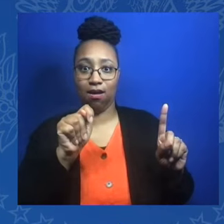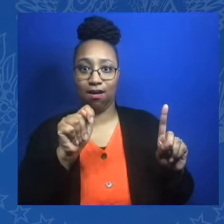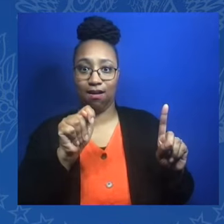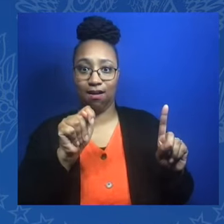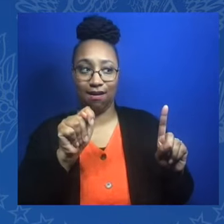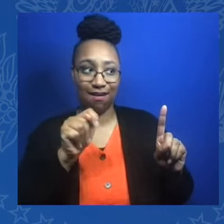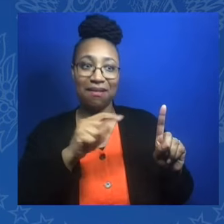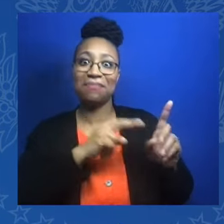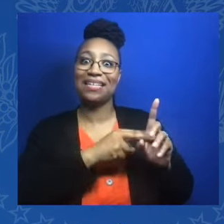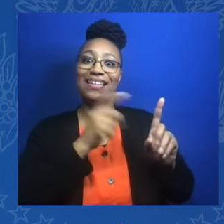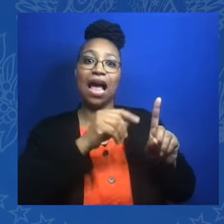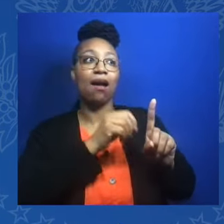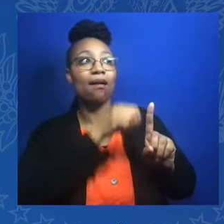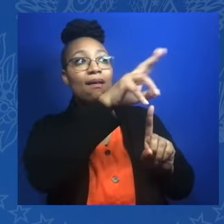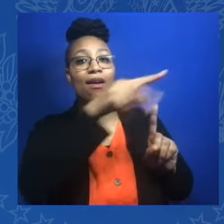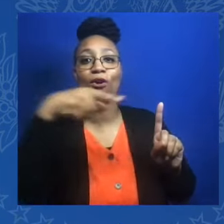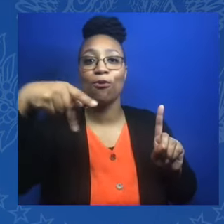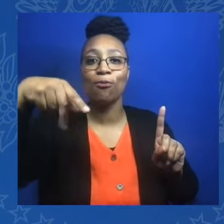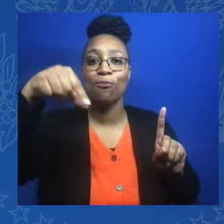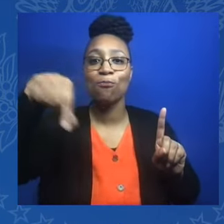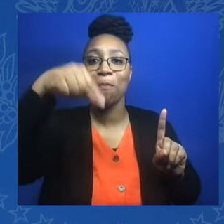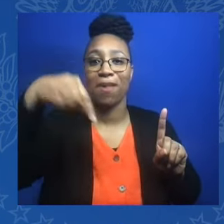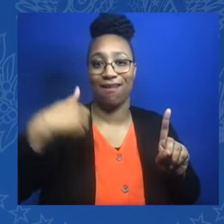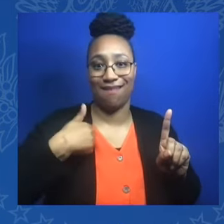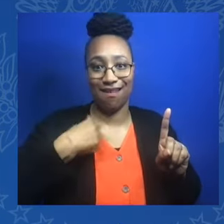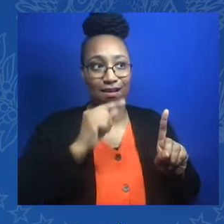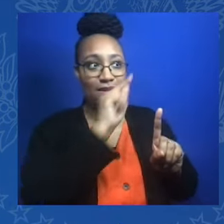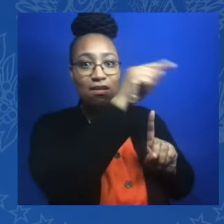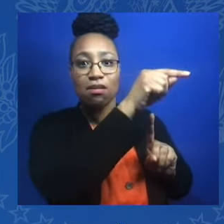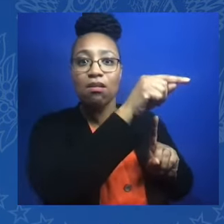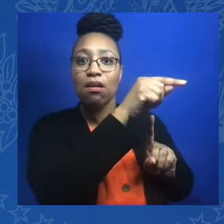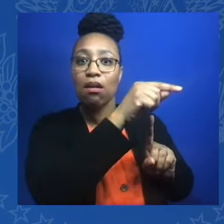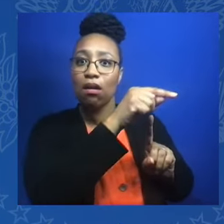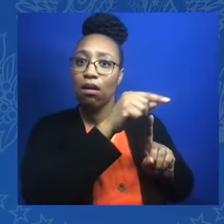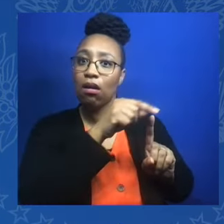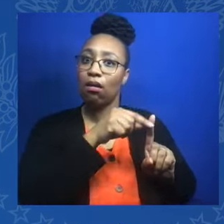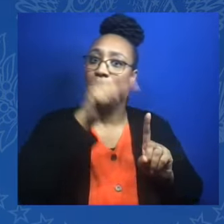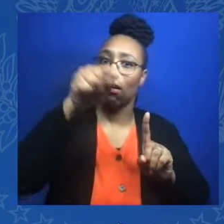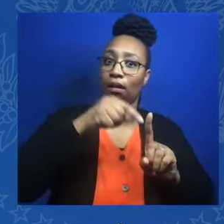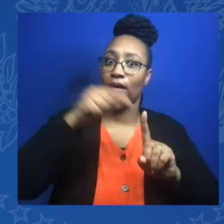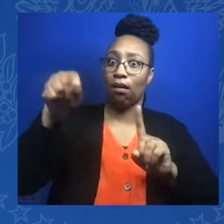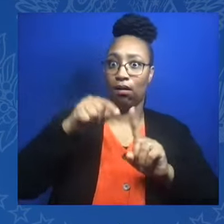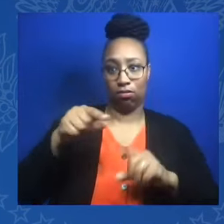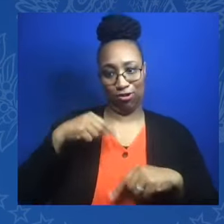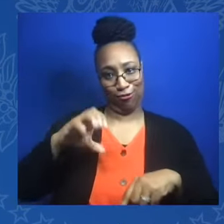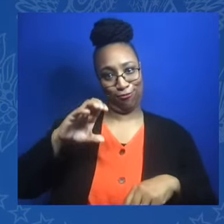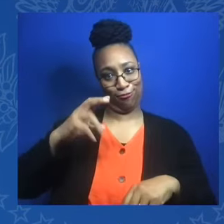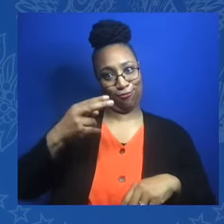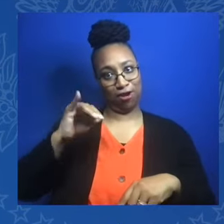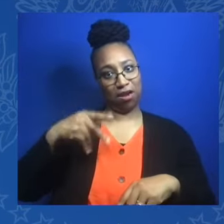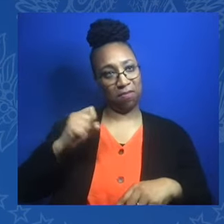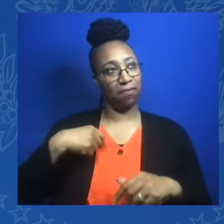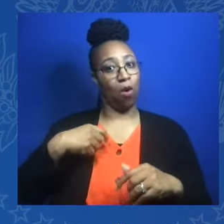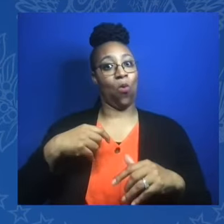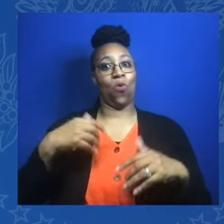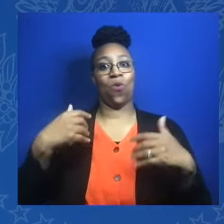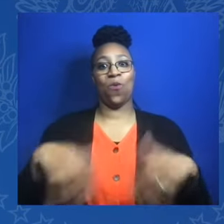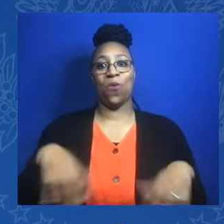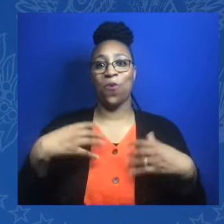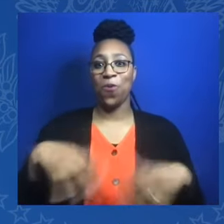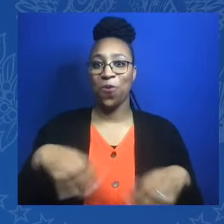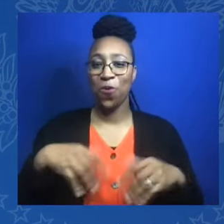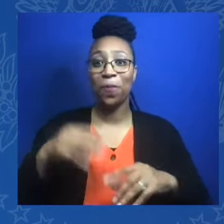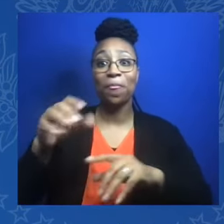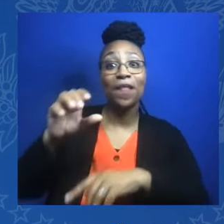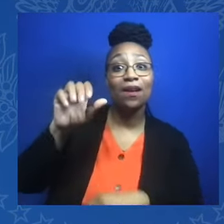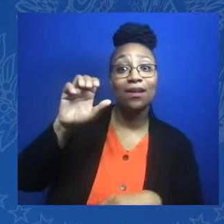support of the Canadian government. And there's going to be a lot more work to do. Thanks to the Bipartisan Chips and Science Act I signed into law last year, companies